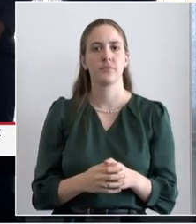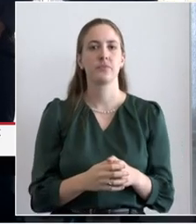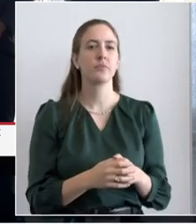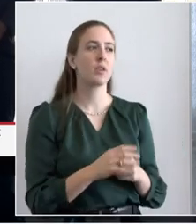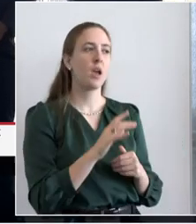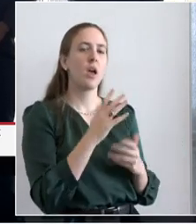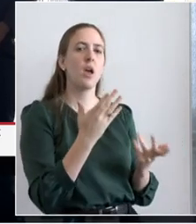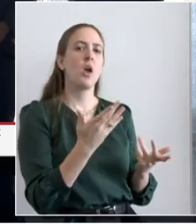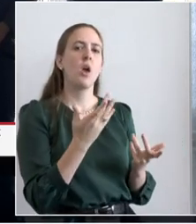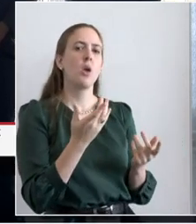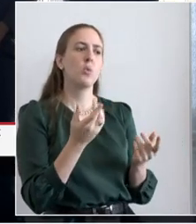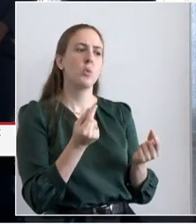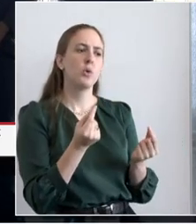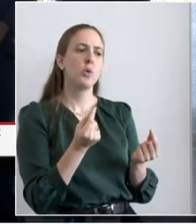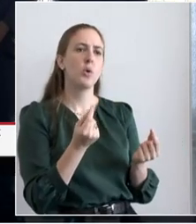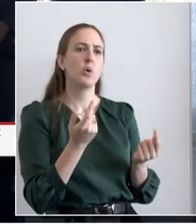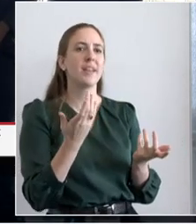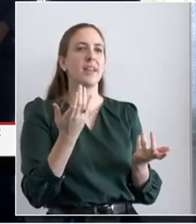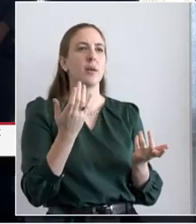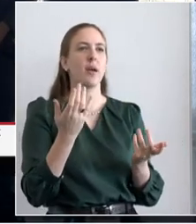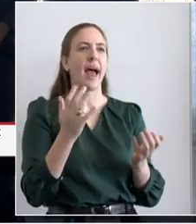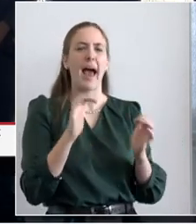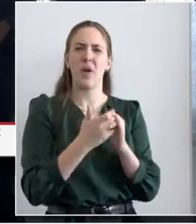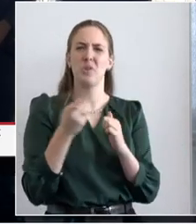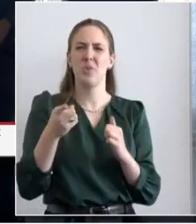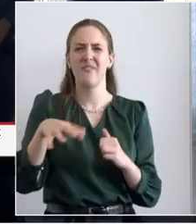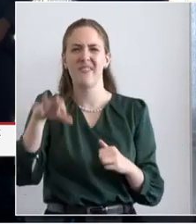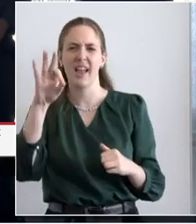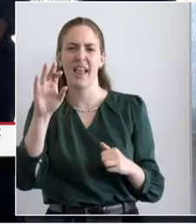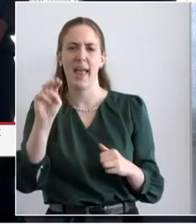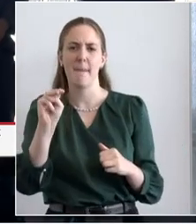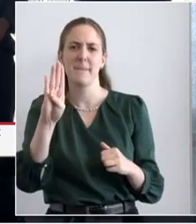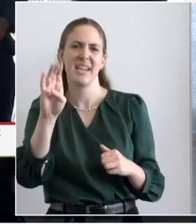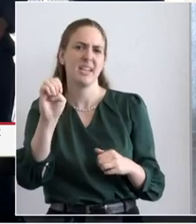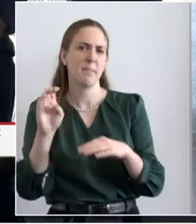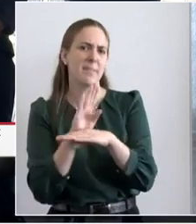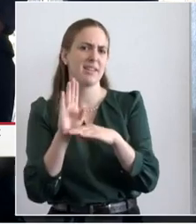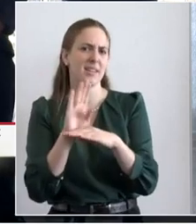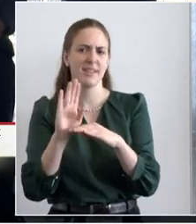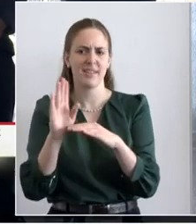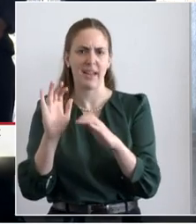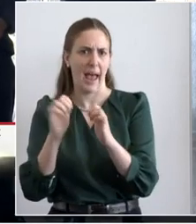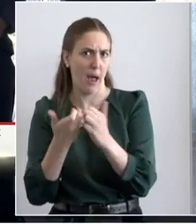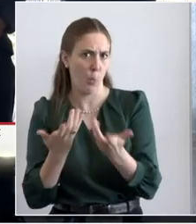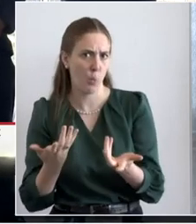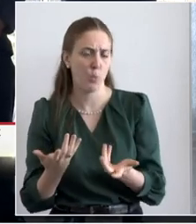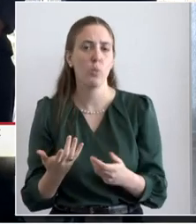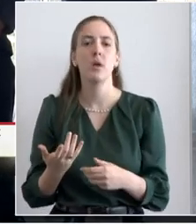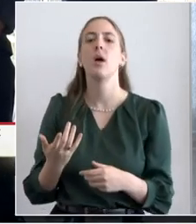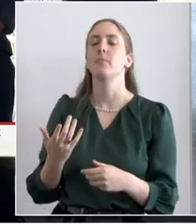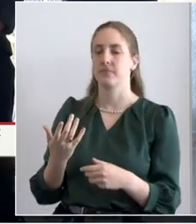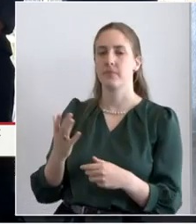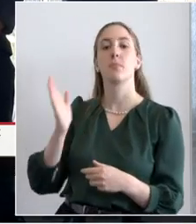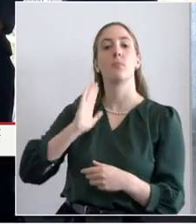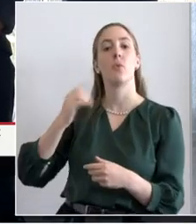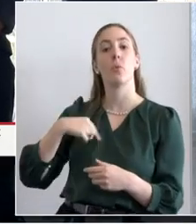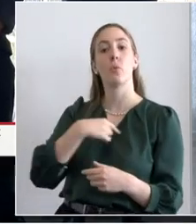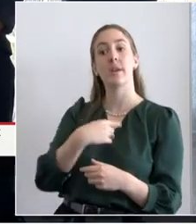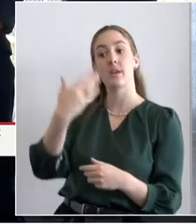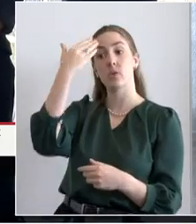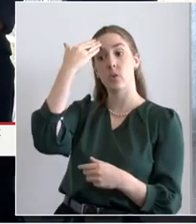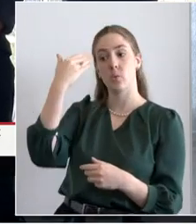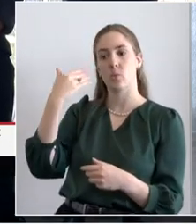let's say, find the MBEs? What do you do there? Early on, we knew that we needed to paint a picture of our